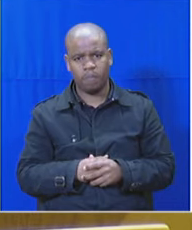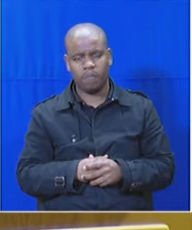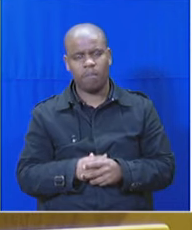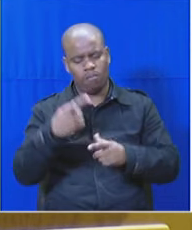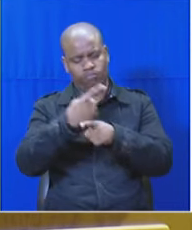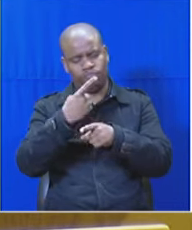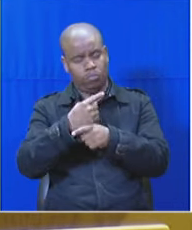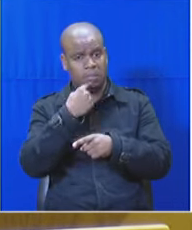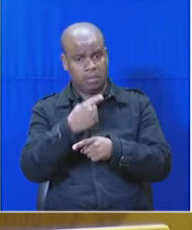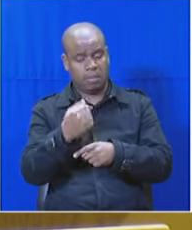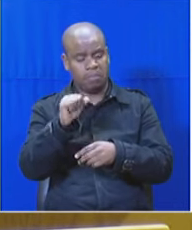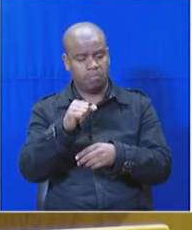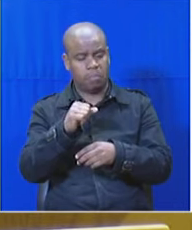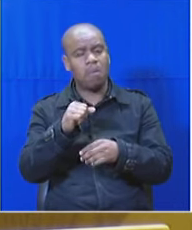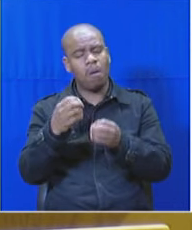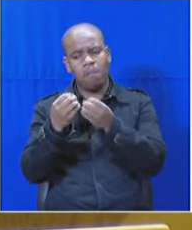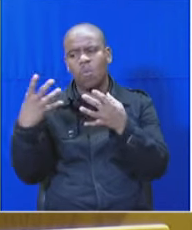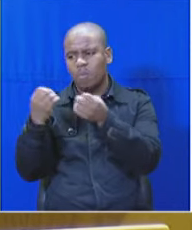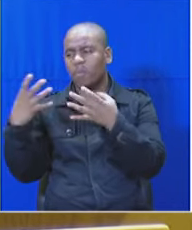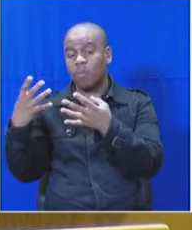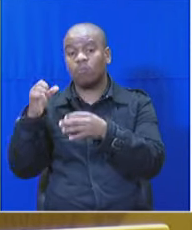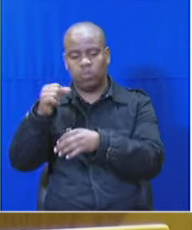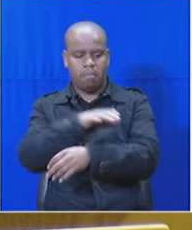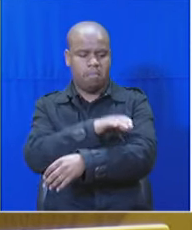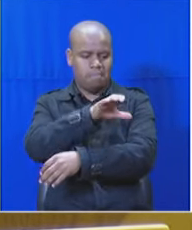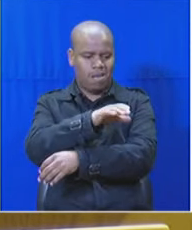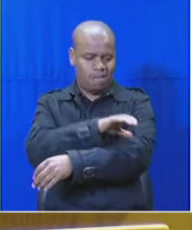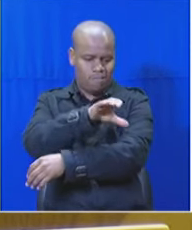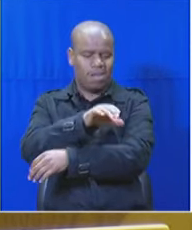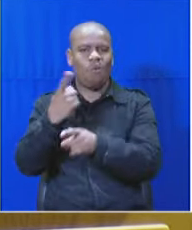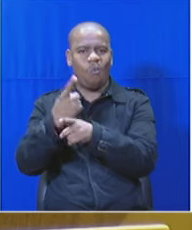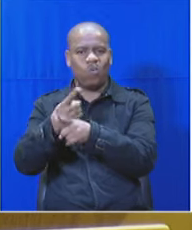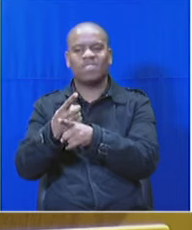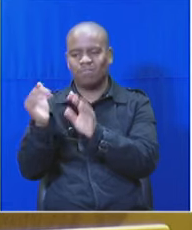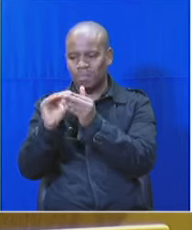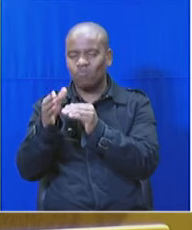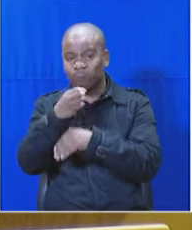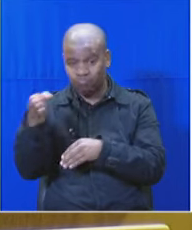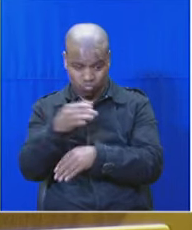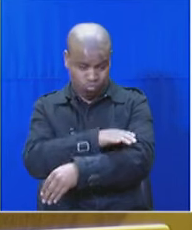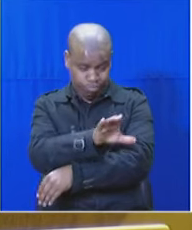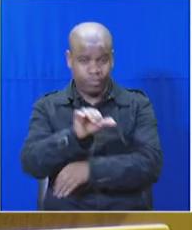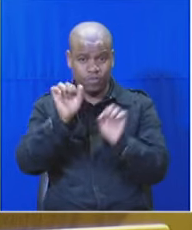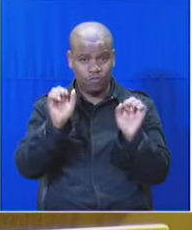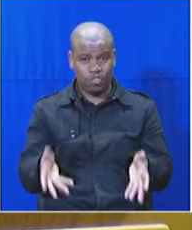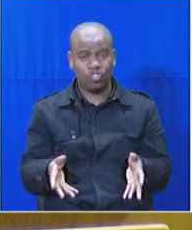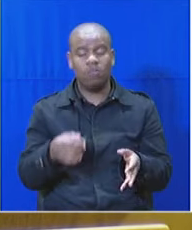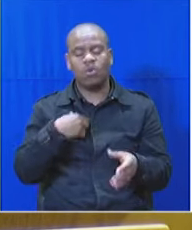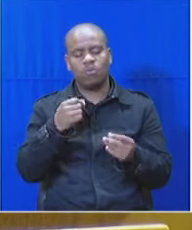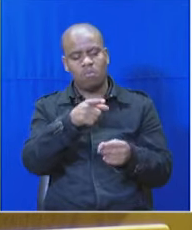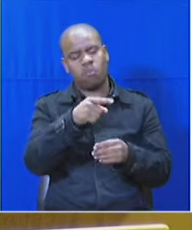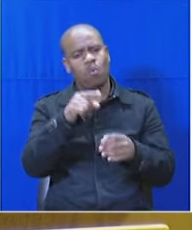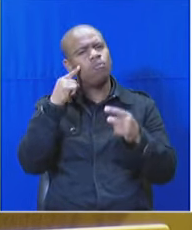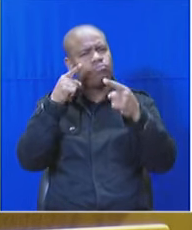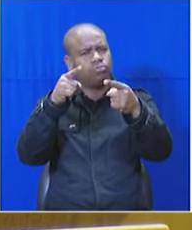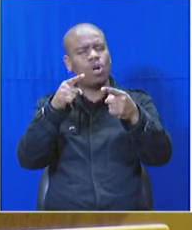resoundingly being given a mandate by the electorate since 1994 to lead the society. The ANC-led government set out to redistribute land in